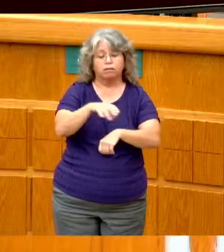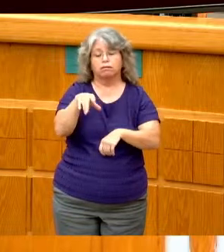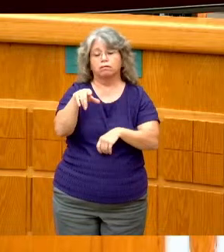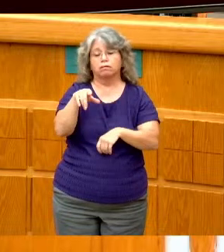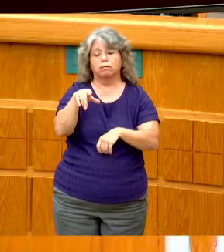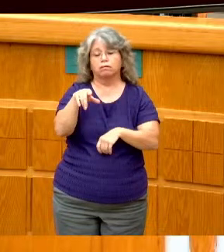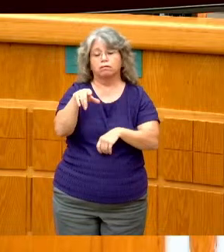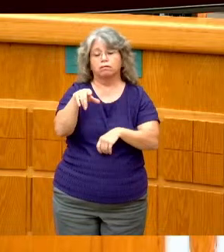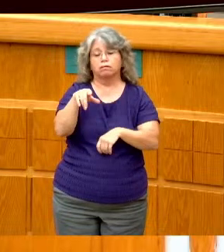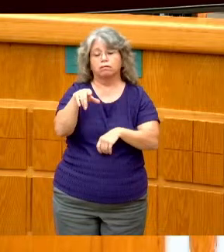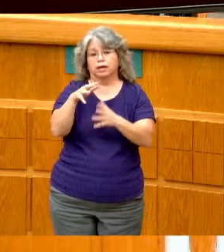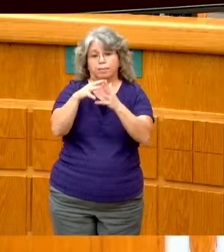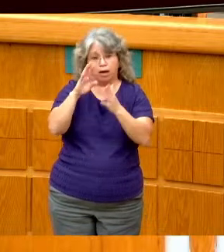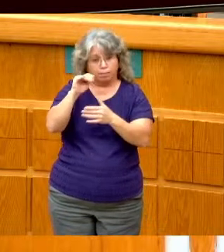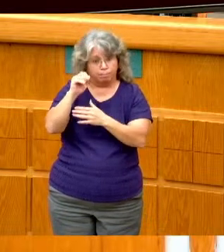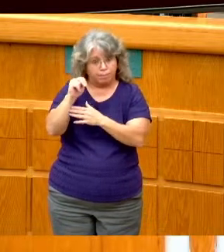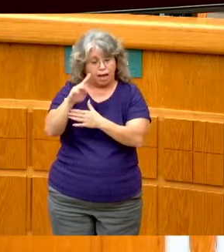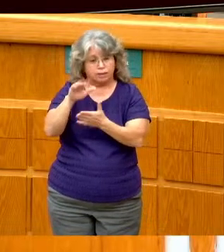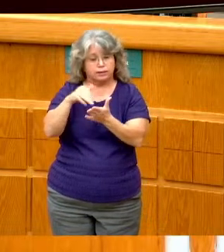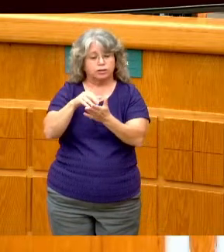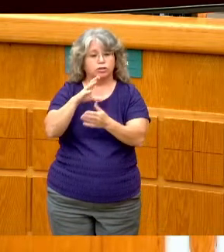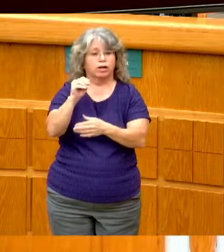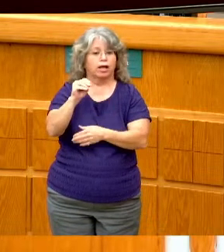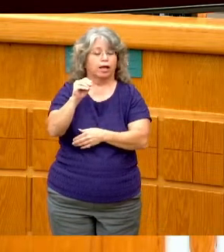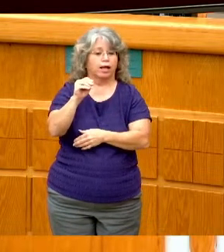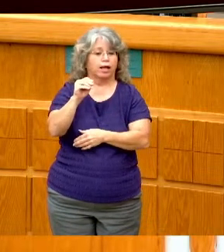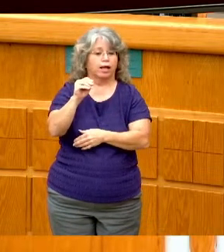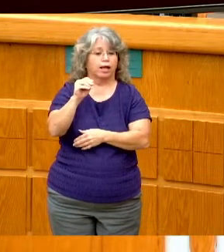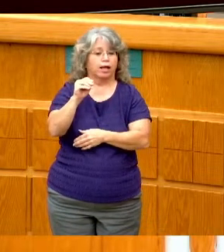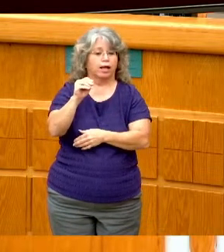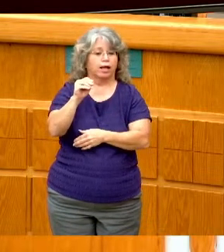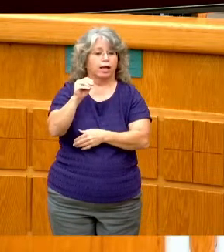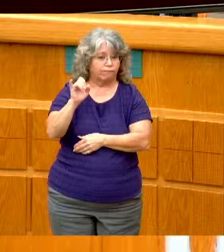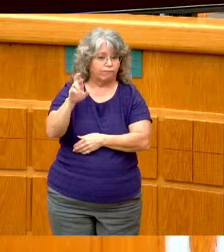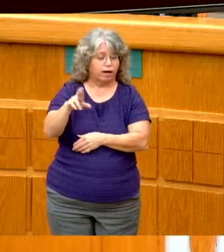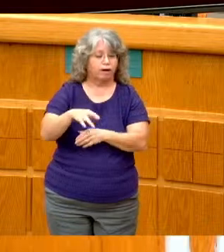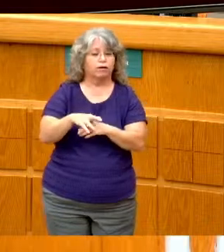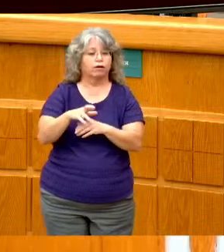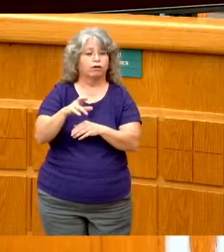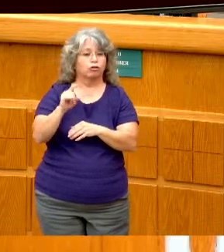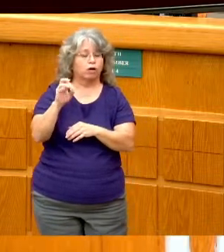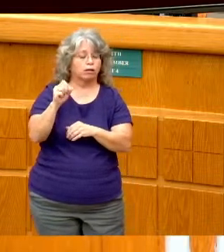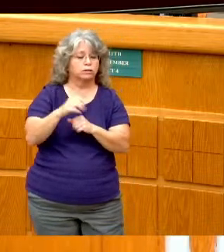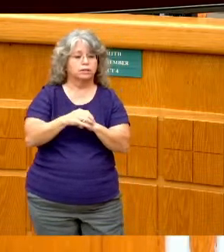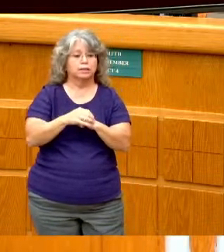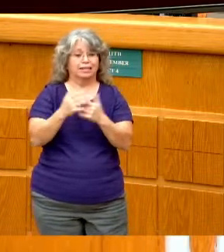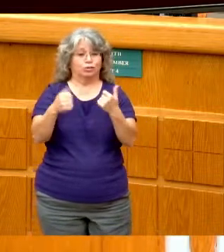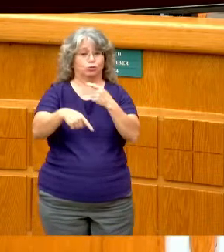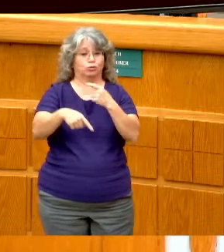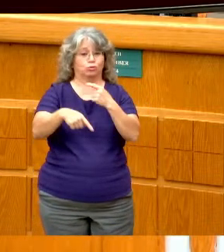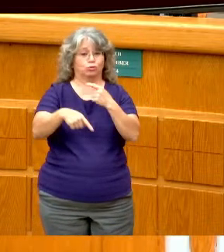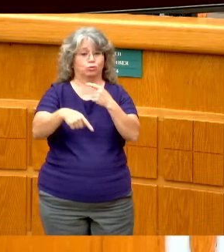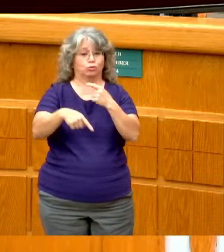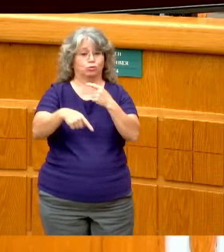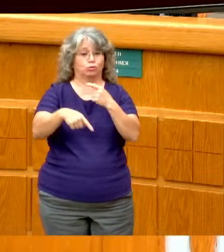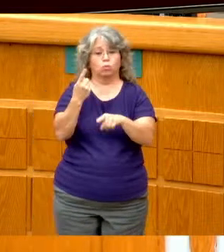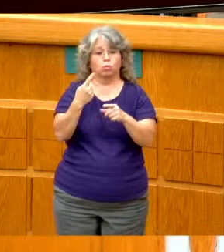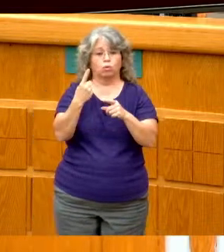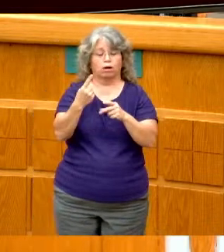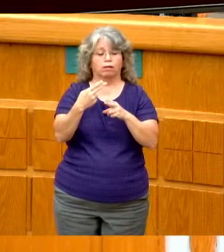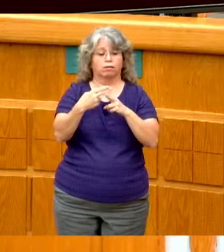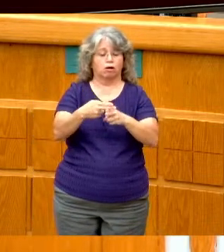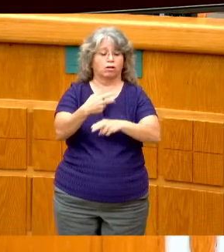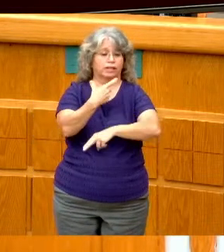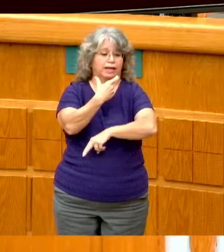And today, we had a special clinic called Vax Our Vets at Del Mar's Economic Development Center on